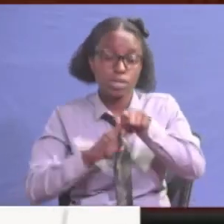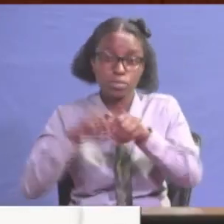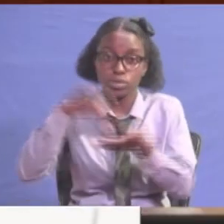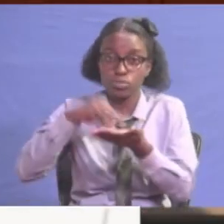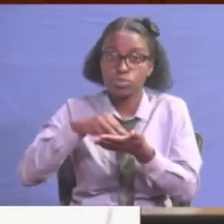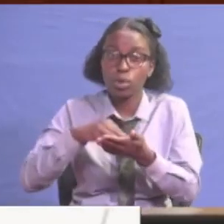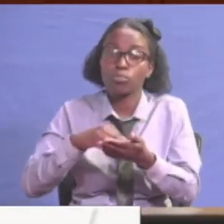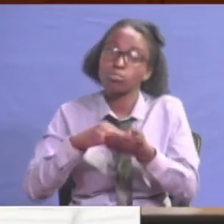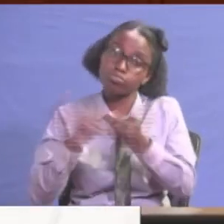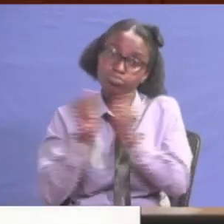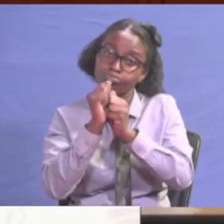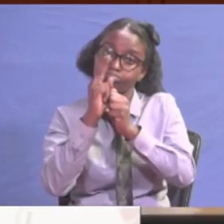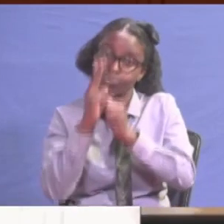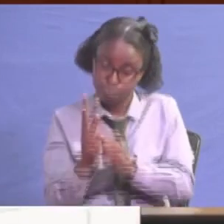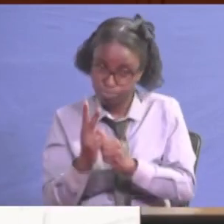removal.